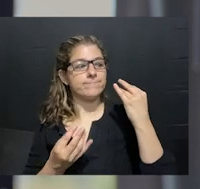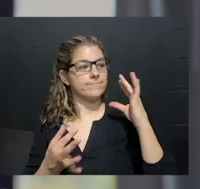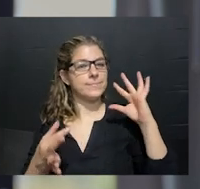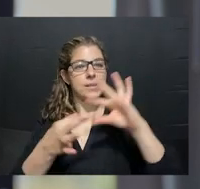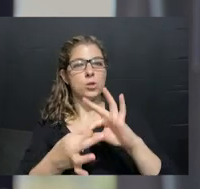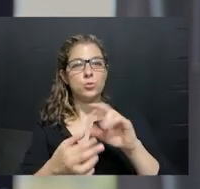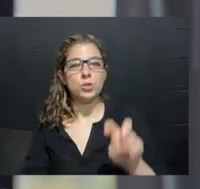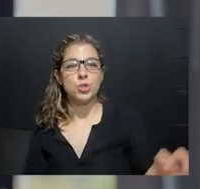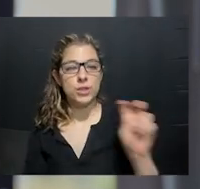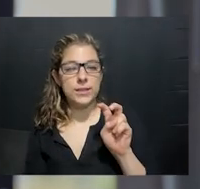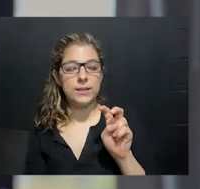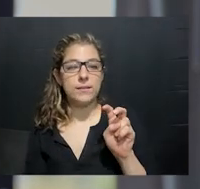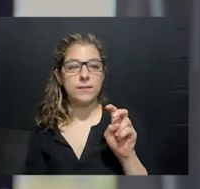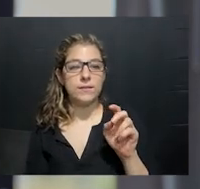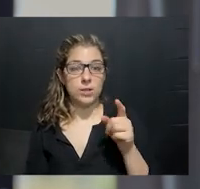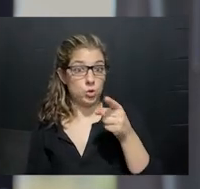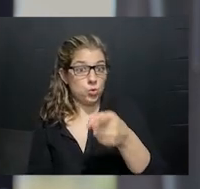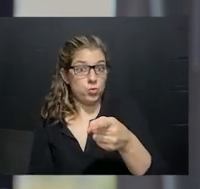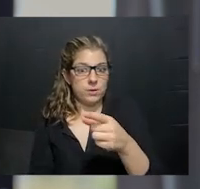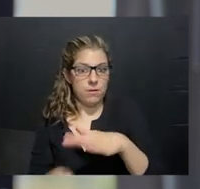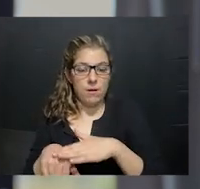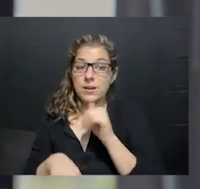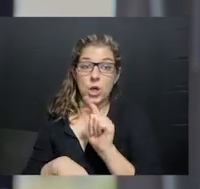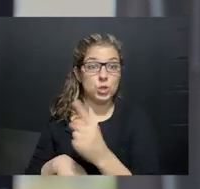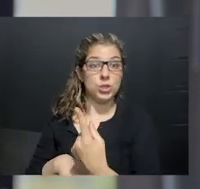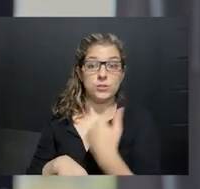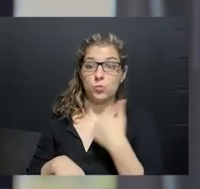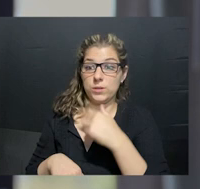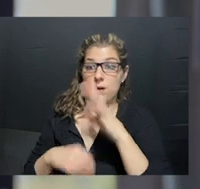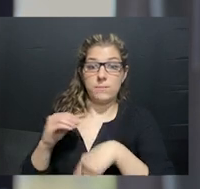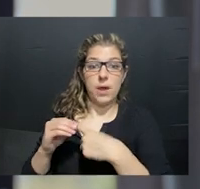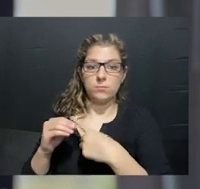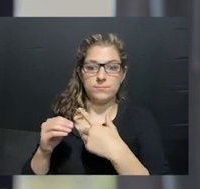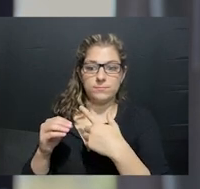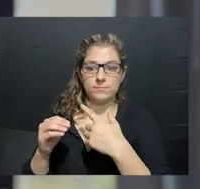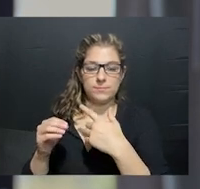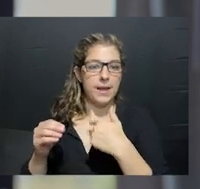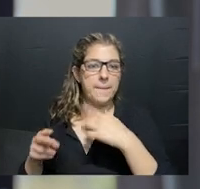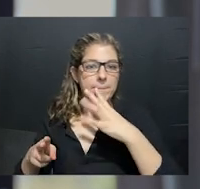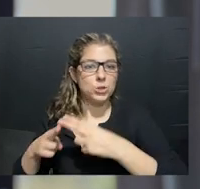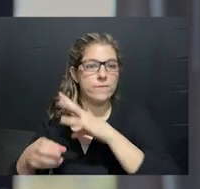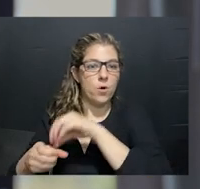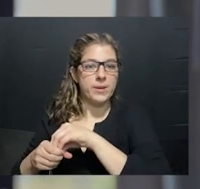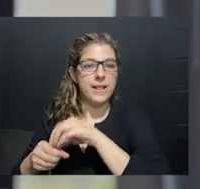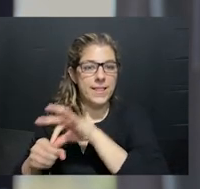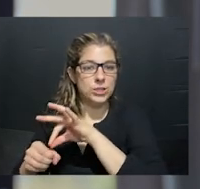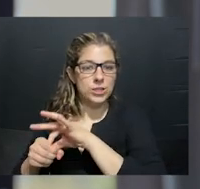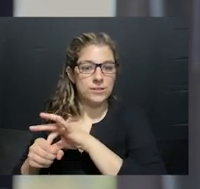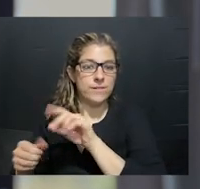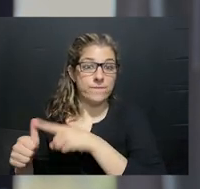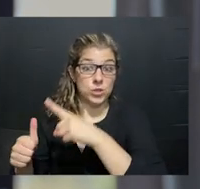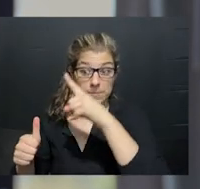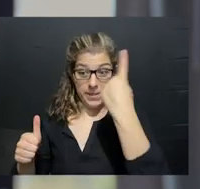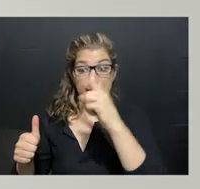connecting it to the journey that you've been on, not just as we talked about. I didn't mention your involvement in the election of the first